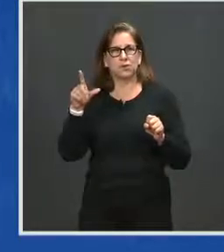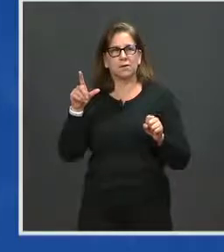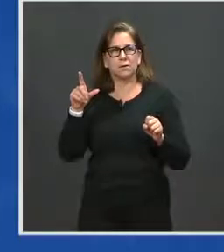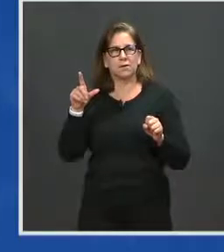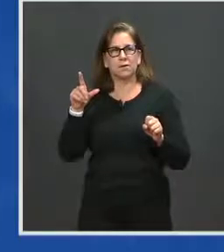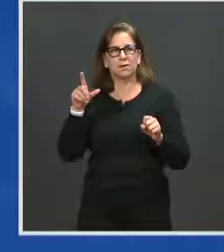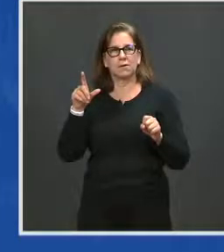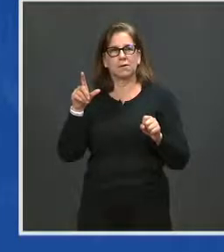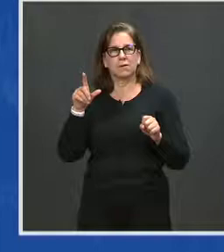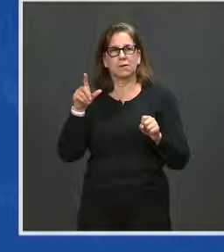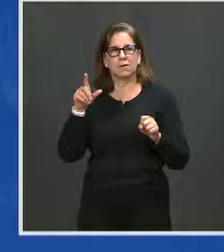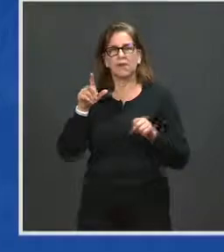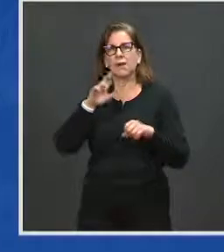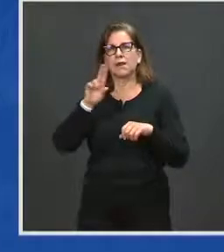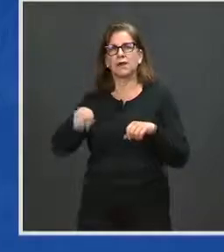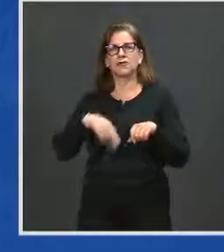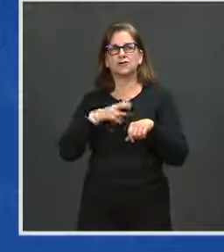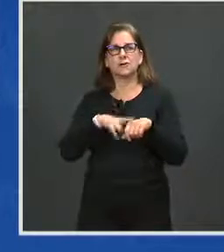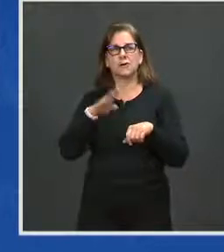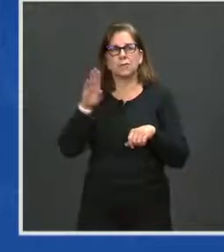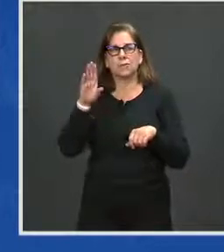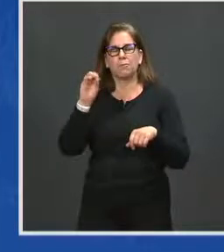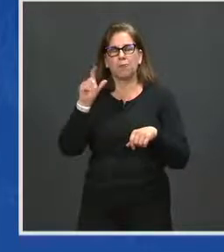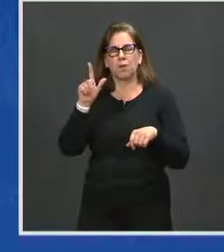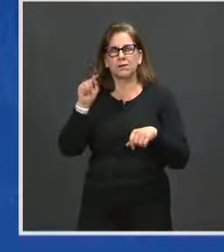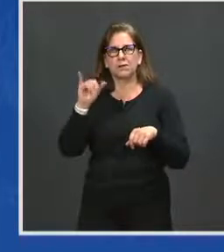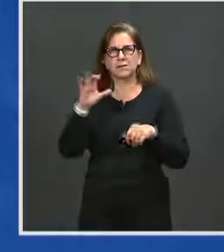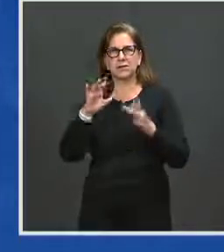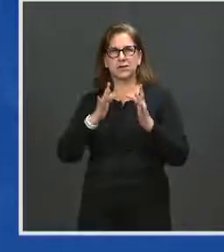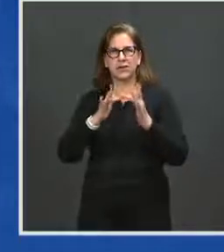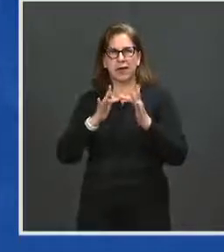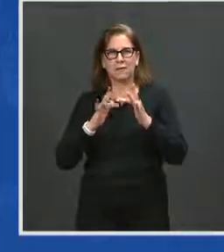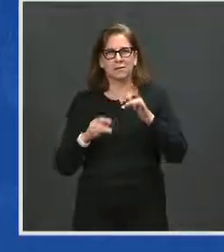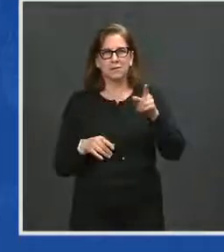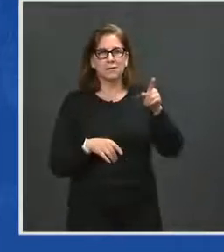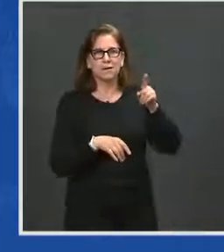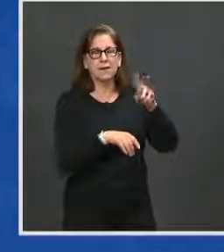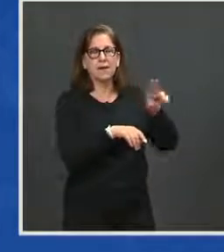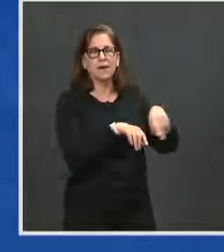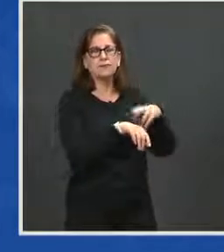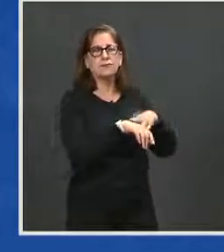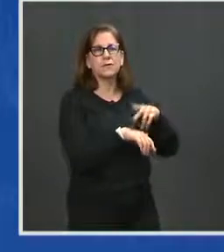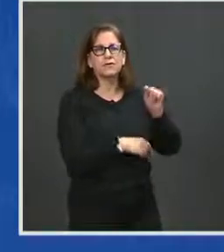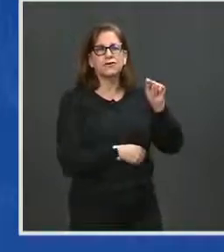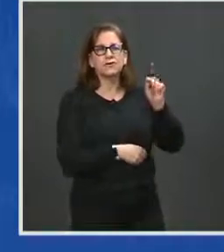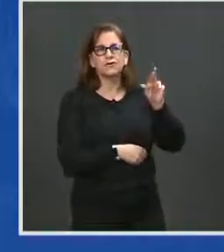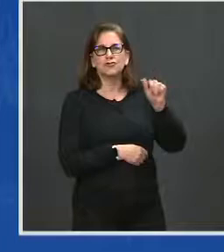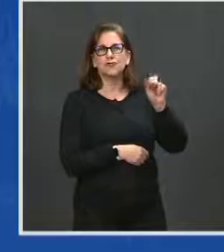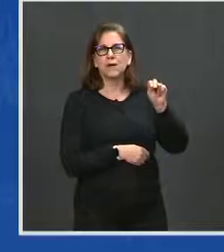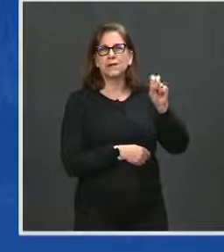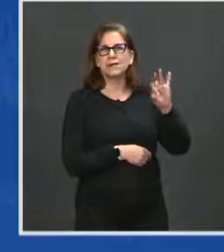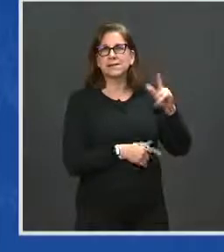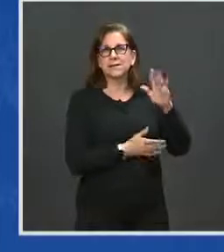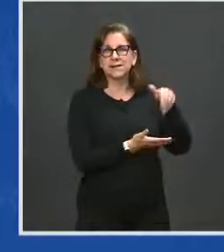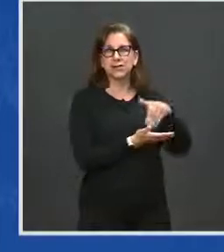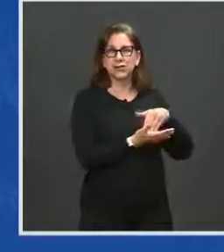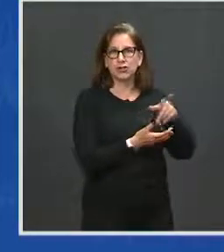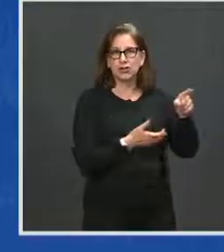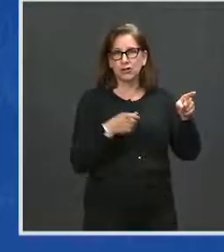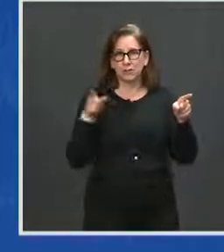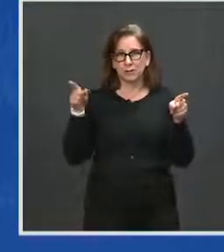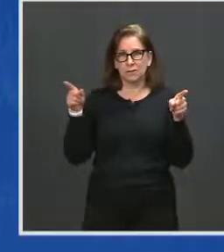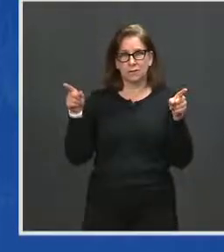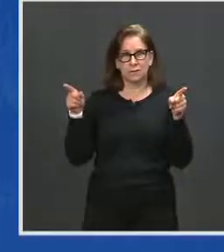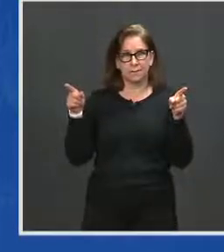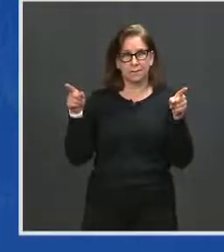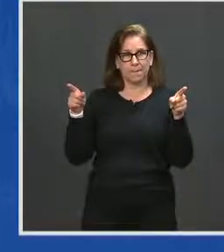Network and the National Tracing Center, are keeping up with the times. And we will analyze our criminal cases